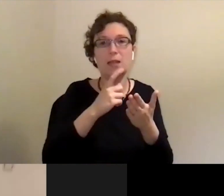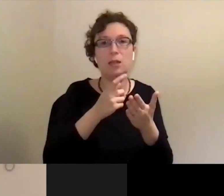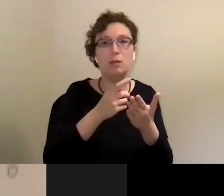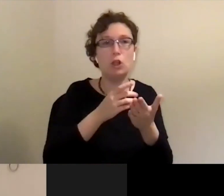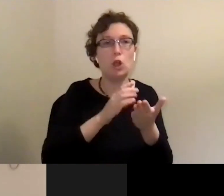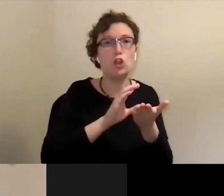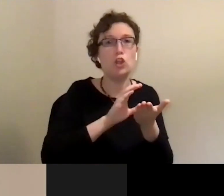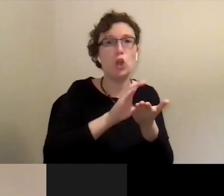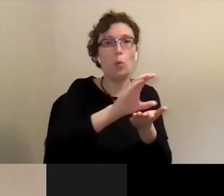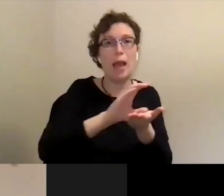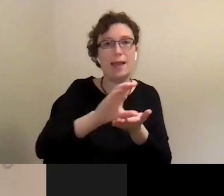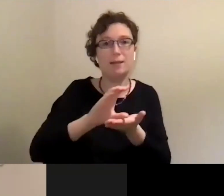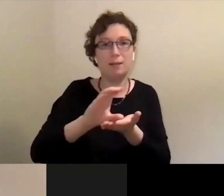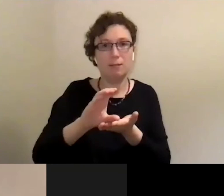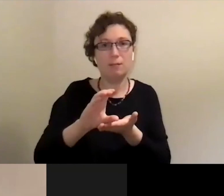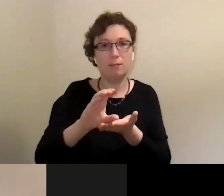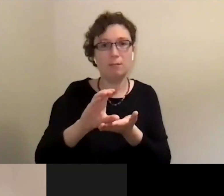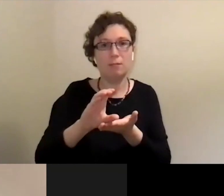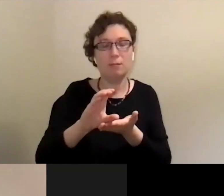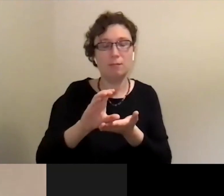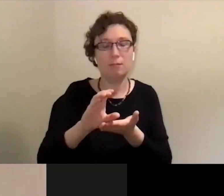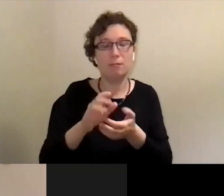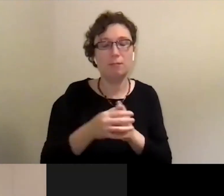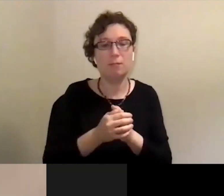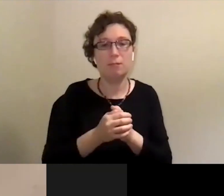Okay, well, I'll do that after as well.